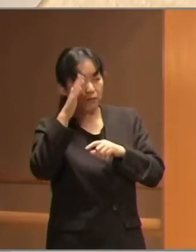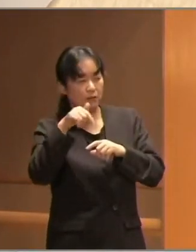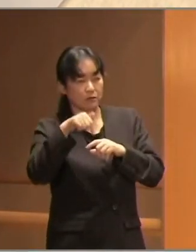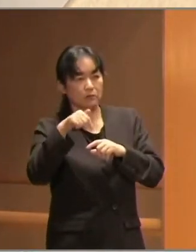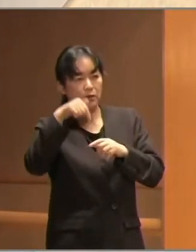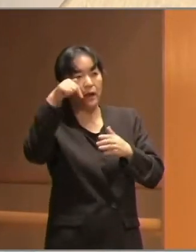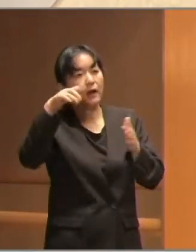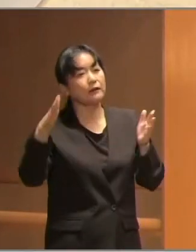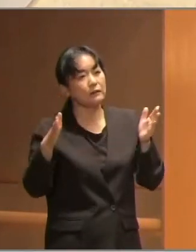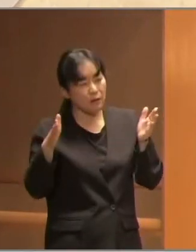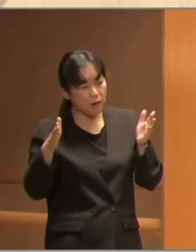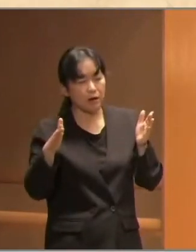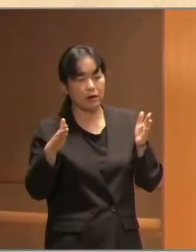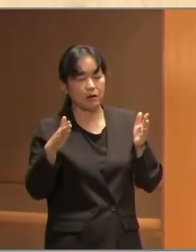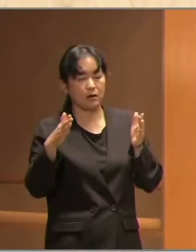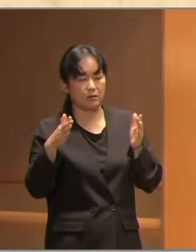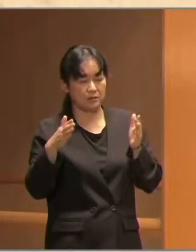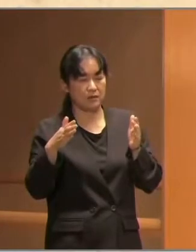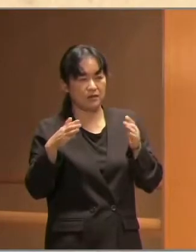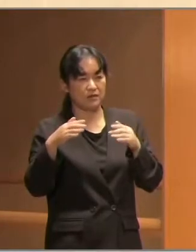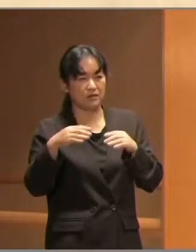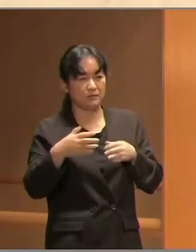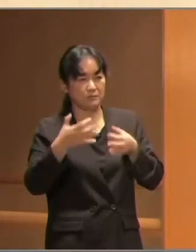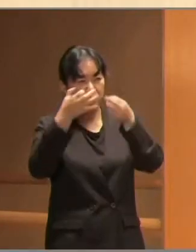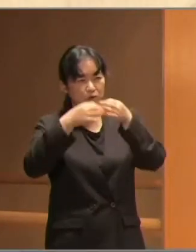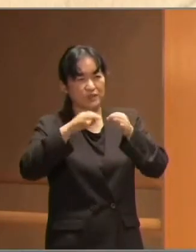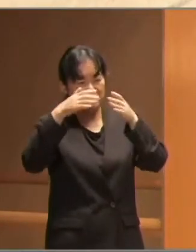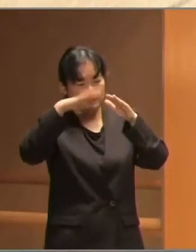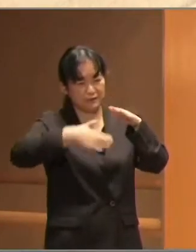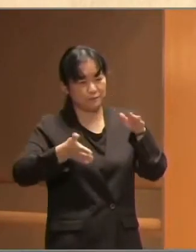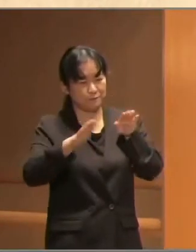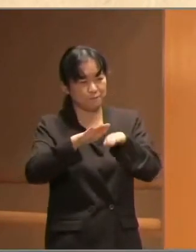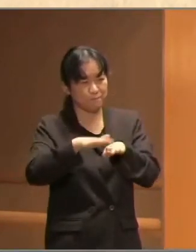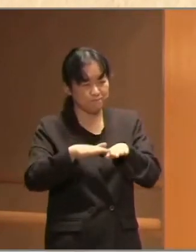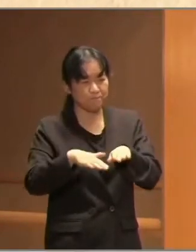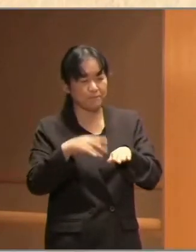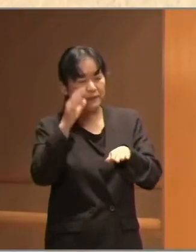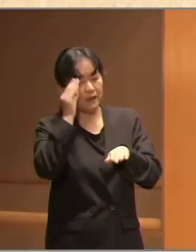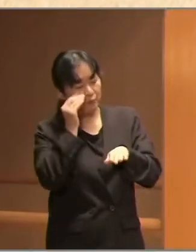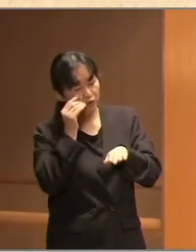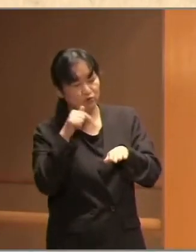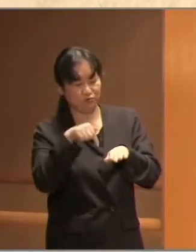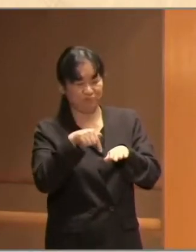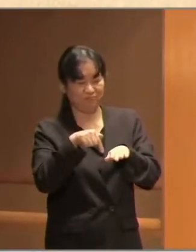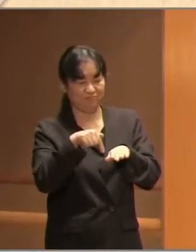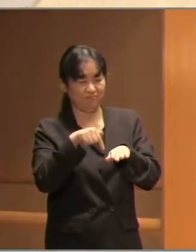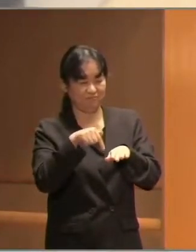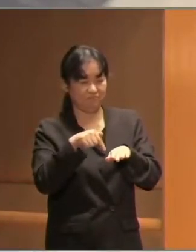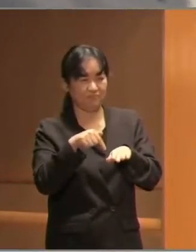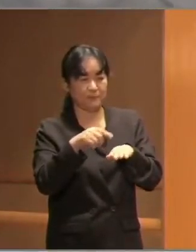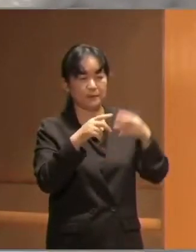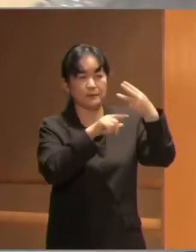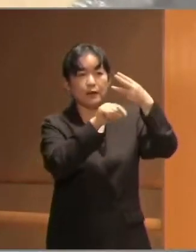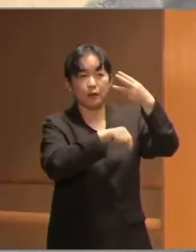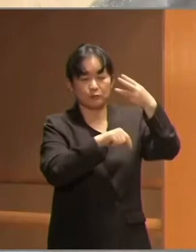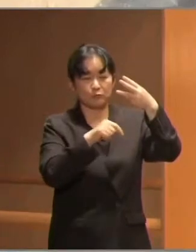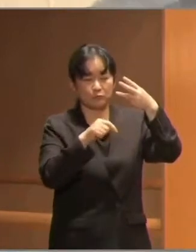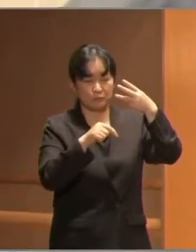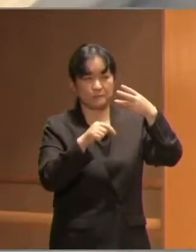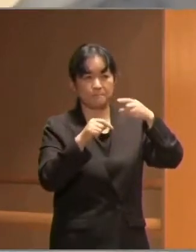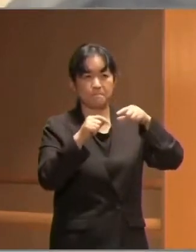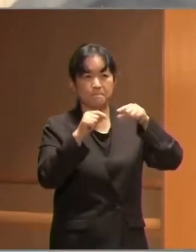we're waiting for the stronger sun in March. But before that, we keep them in snow. And